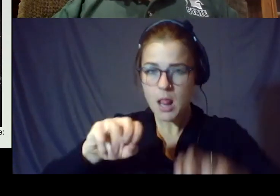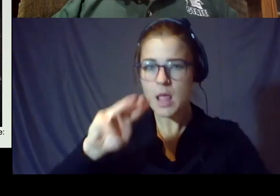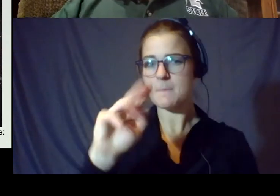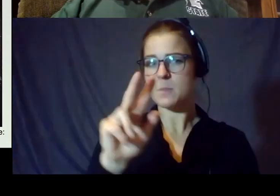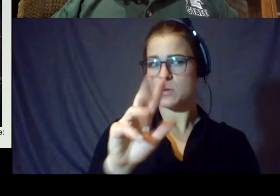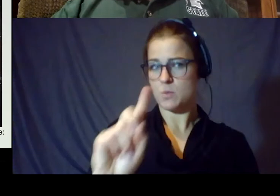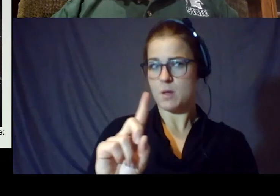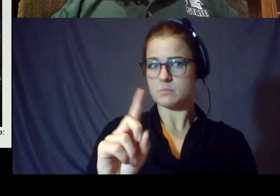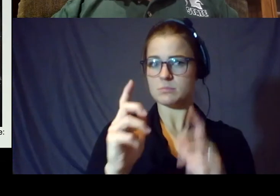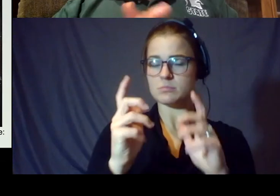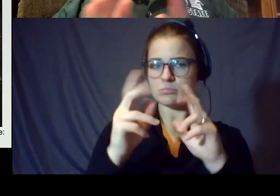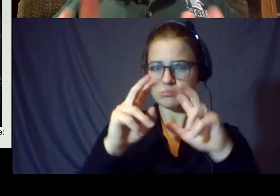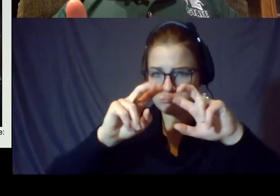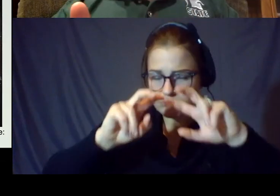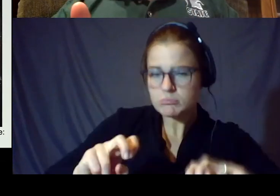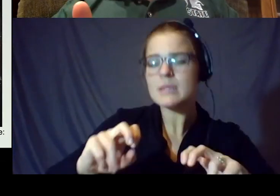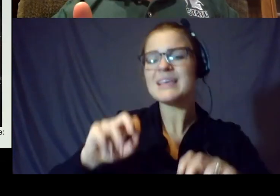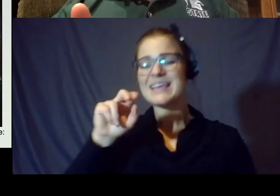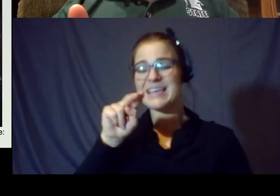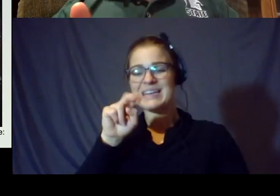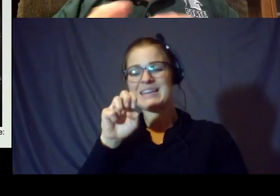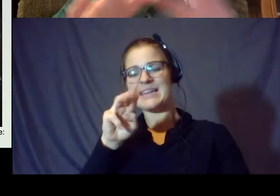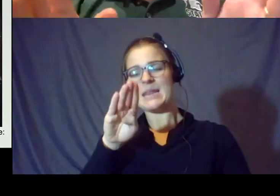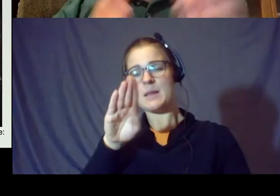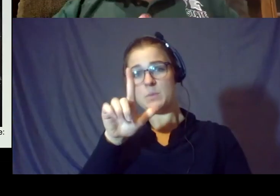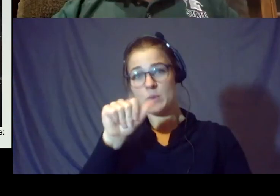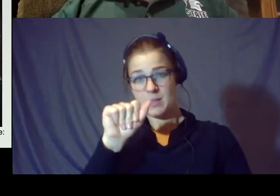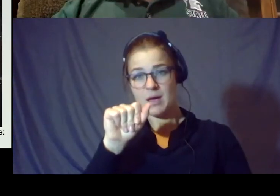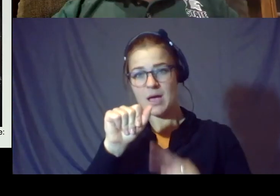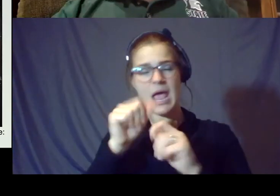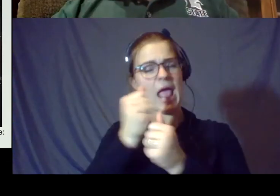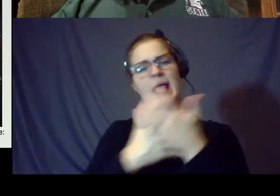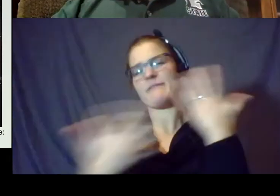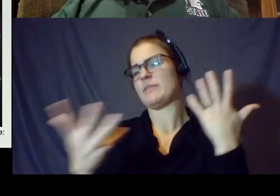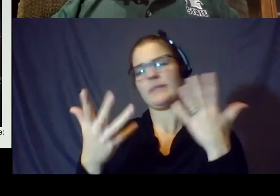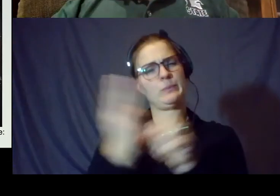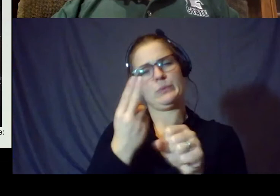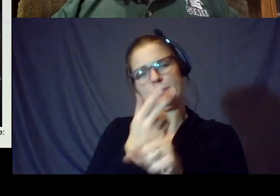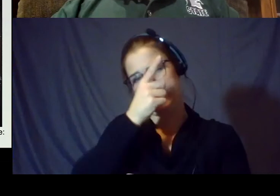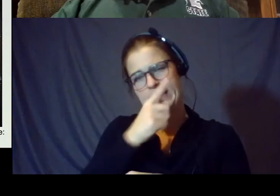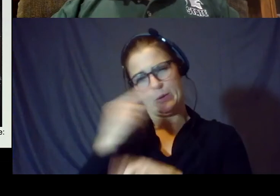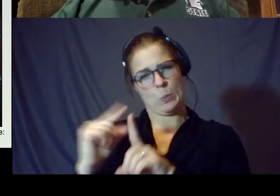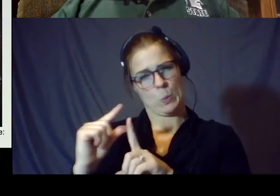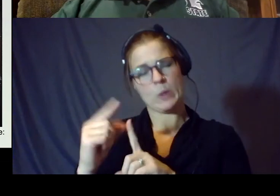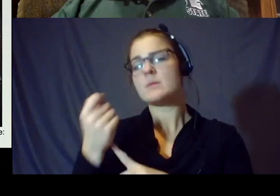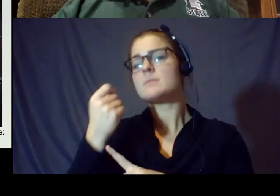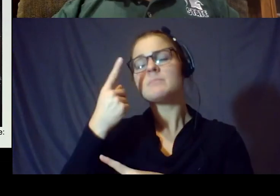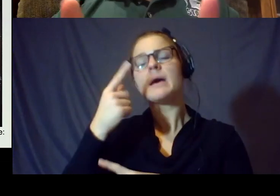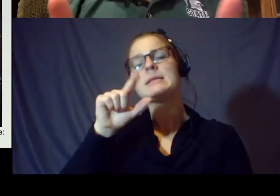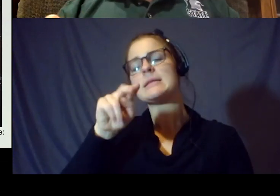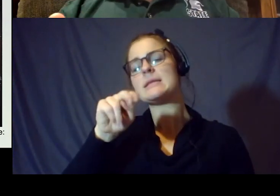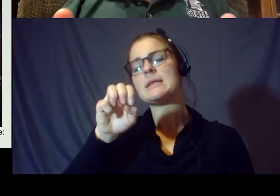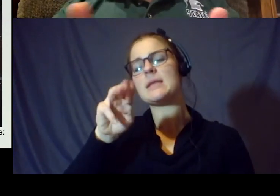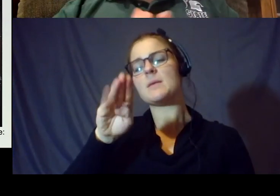these spiral nebula, by the way, is simple. Everything's done in Latin in the old days. It's the Latin word for cloud. So